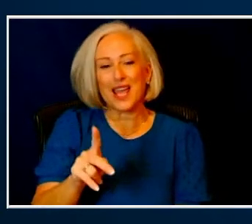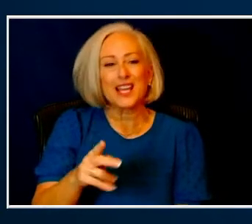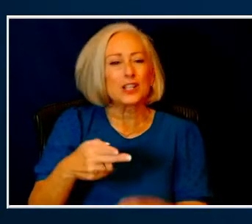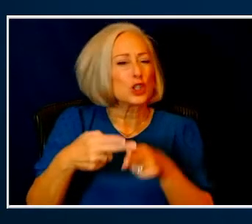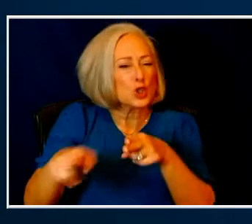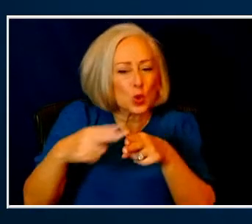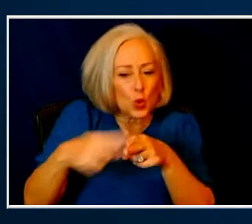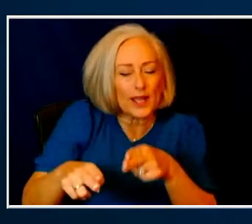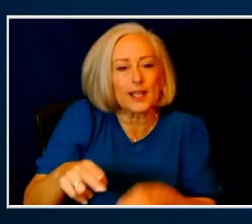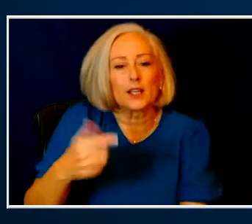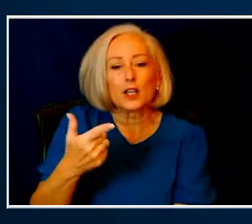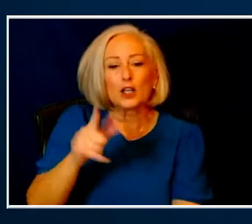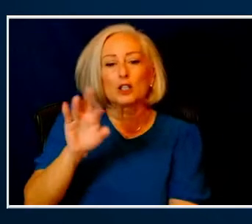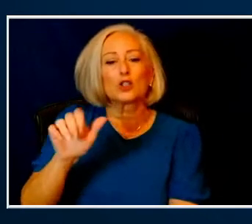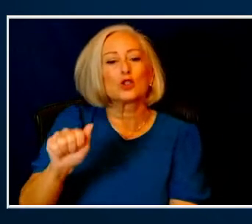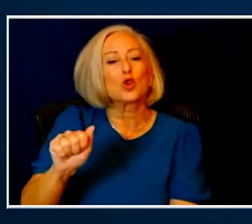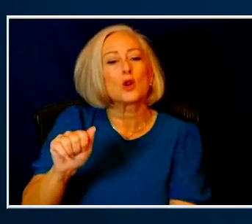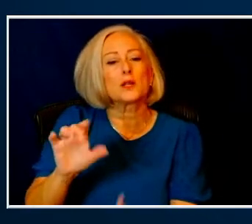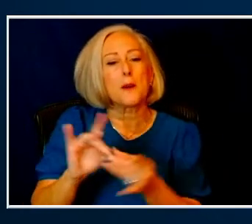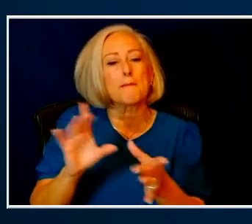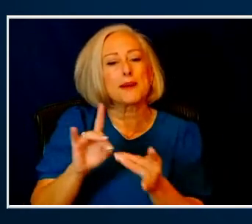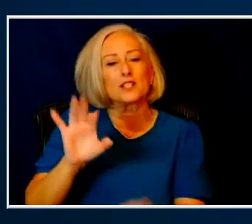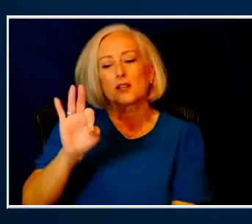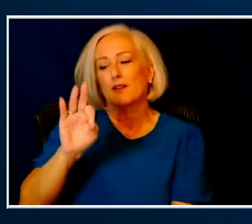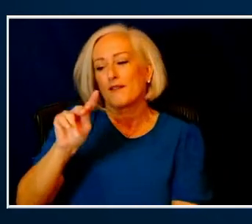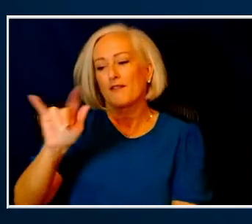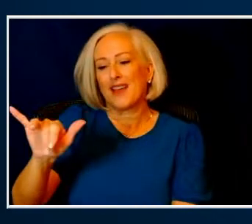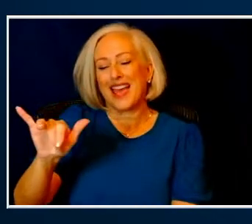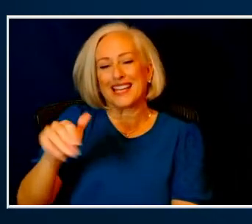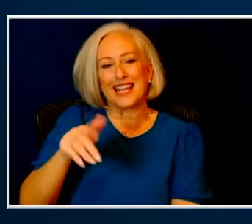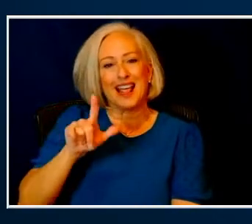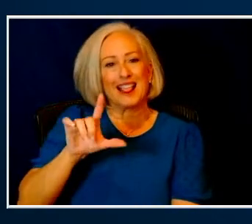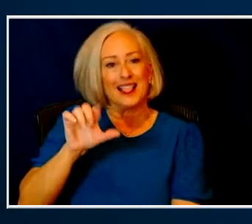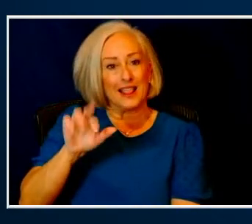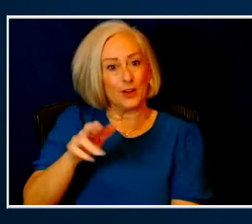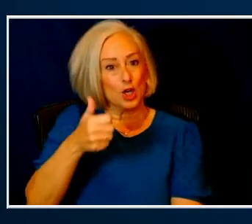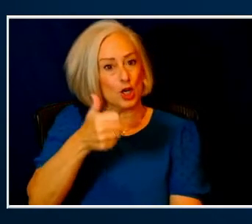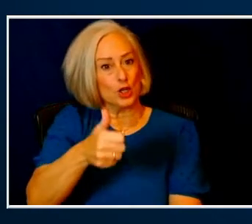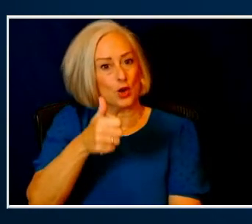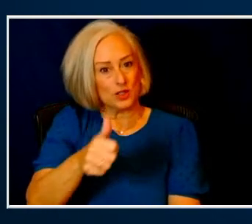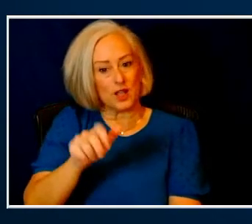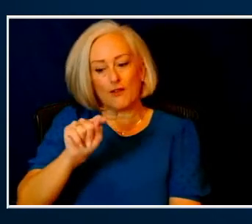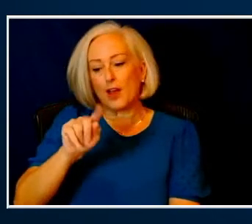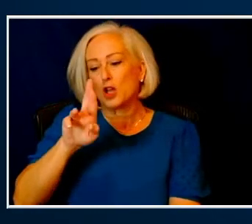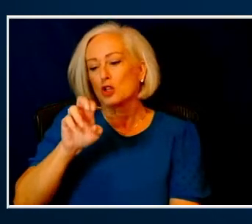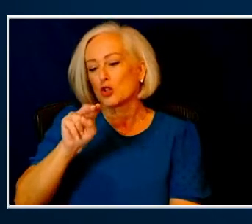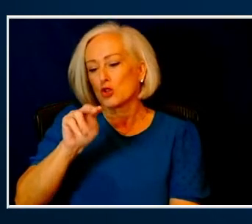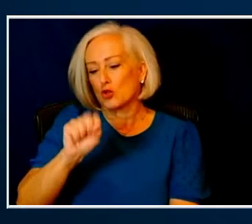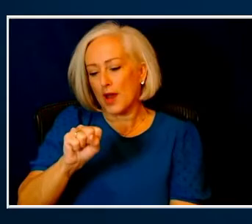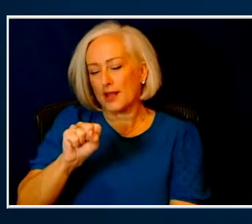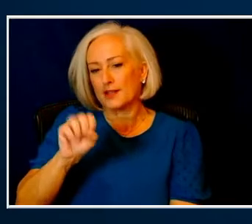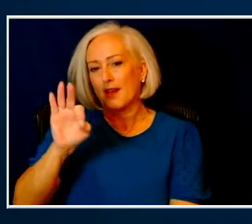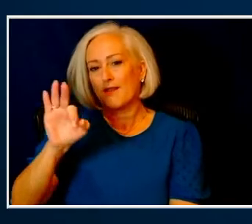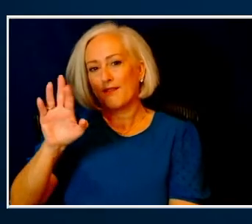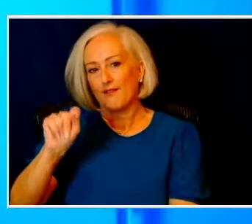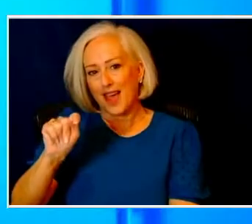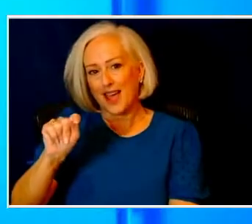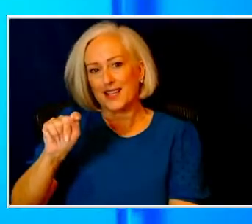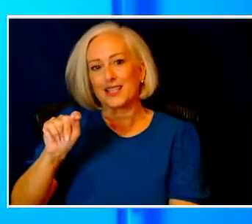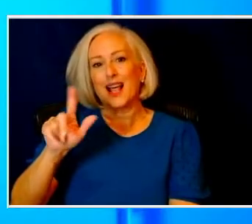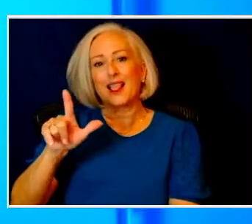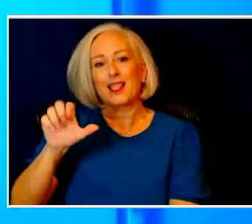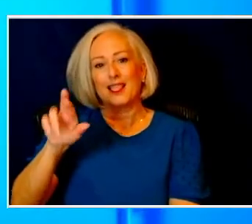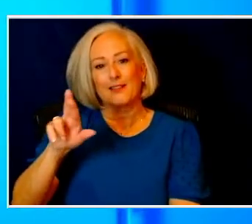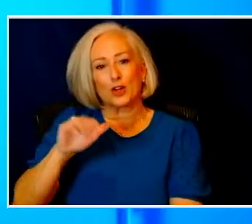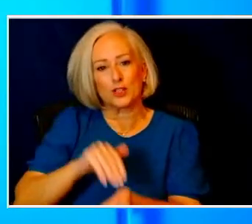Georgia mentioned a fatty liver, and you're a transplant liver doctor as well. What is a fatty liver? Tell us what that means. Okay, well, the way